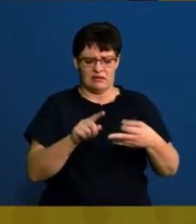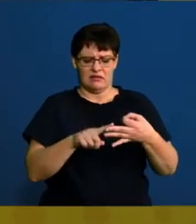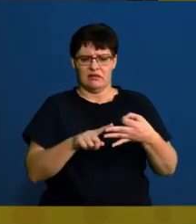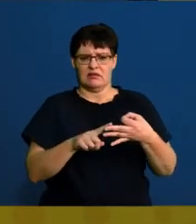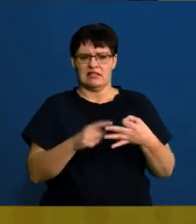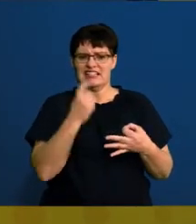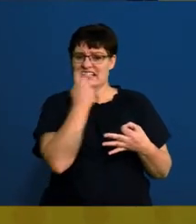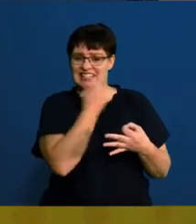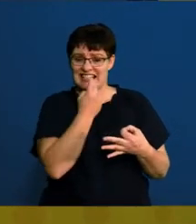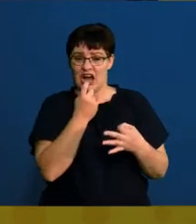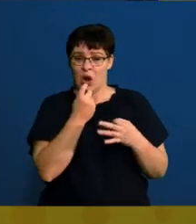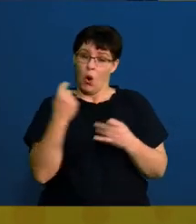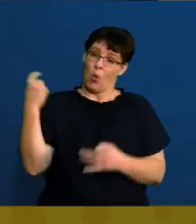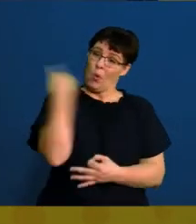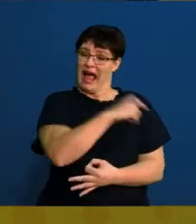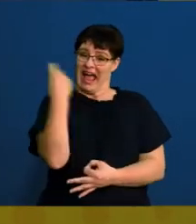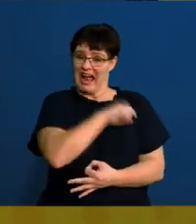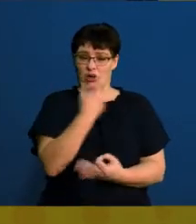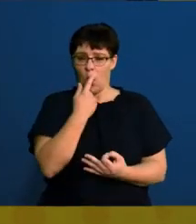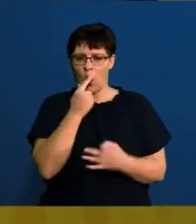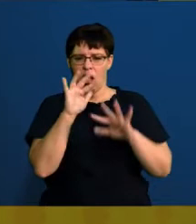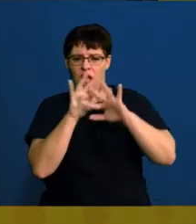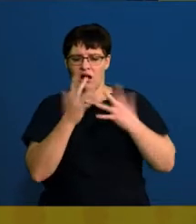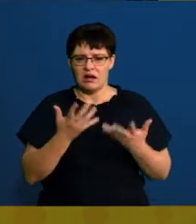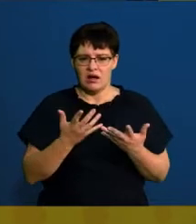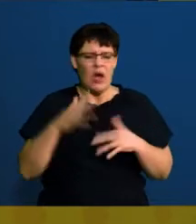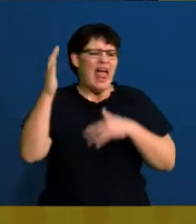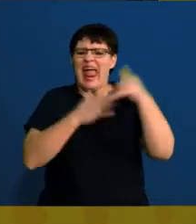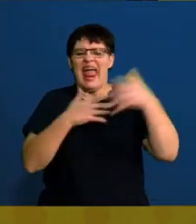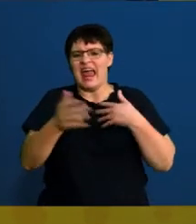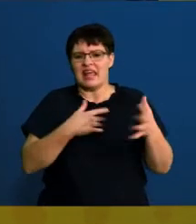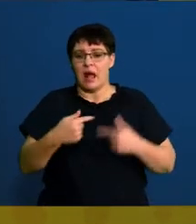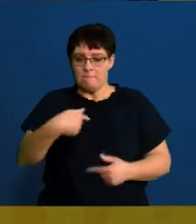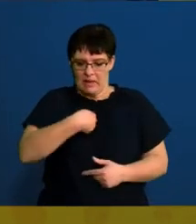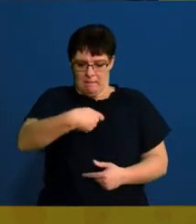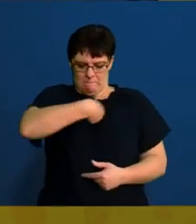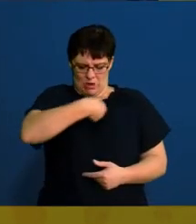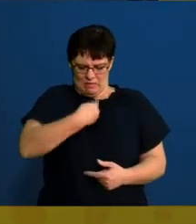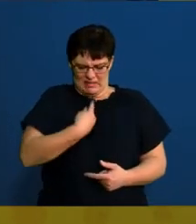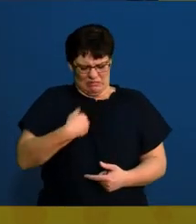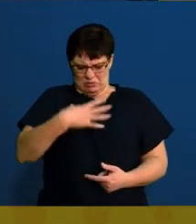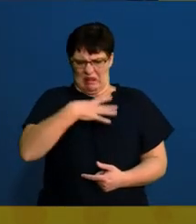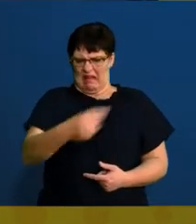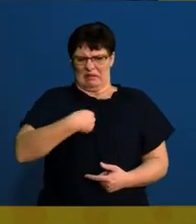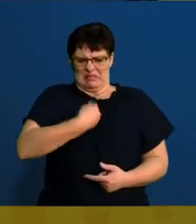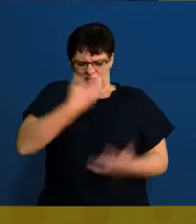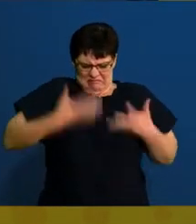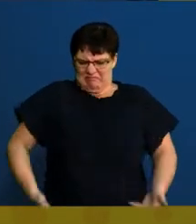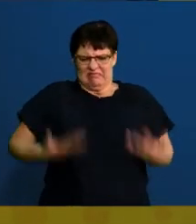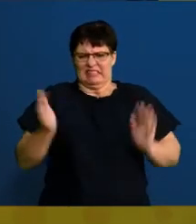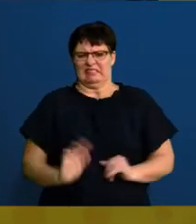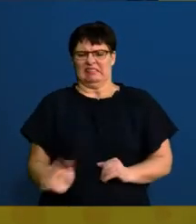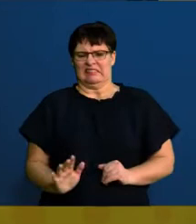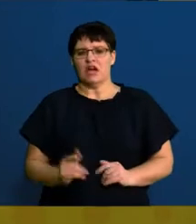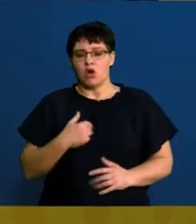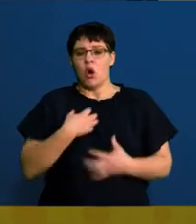of your teeth, it could range from anything that's obviously troubling you as a person. So an emotional appeal could